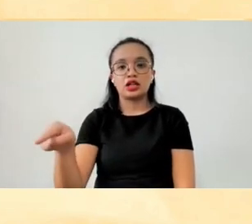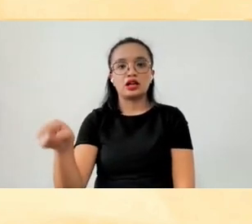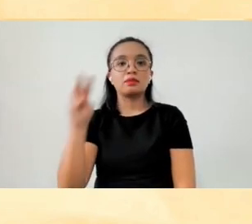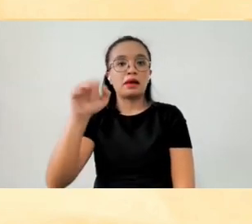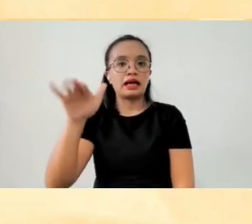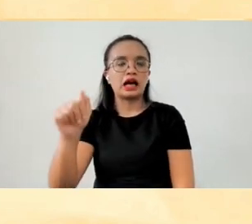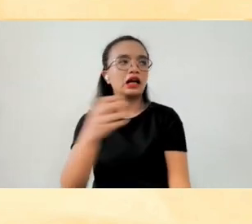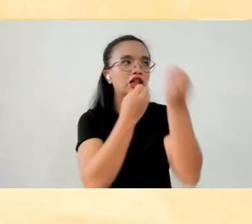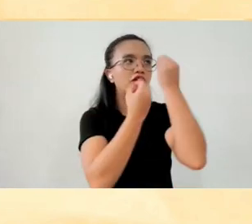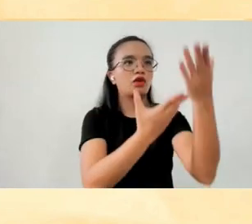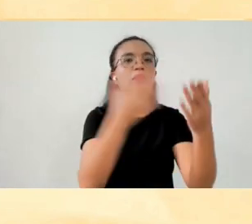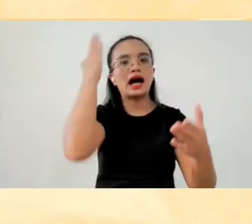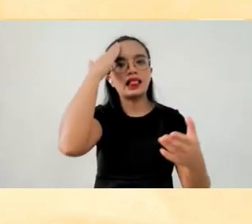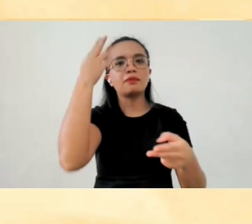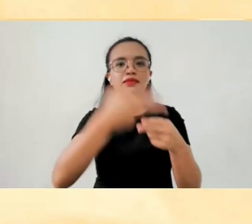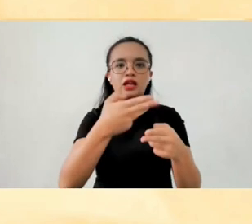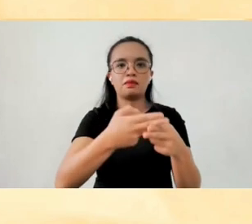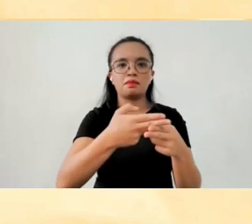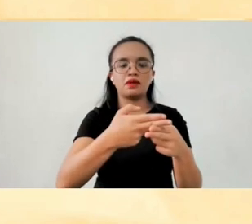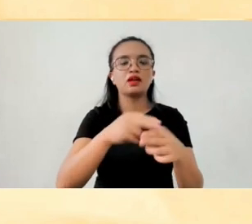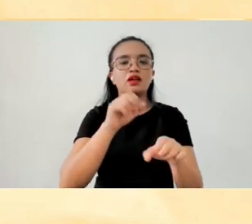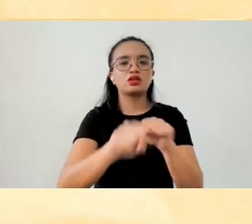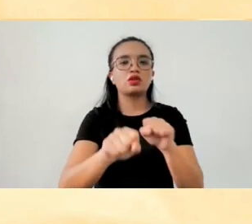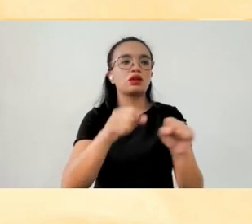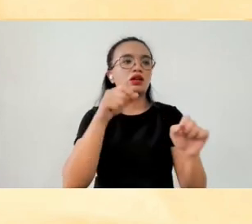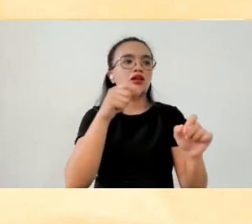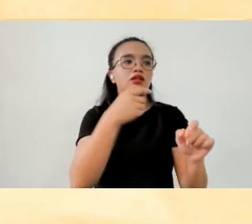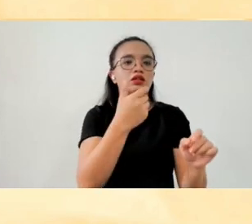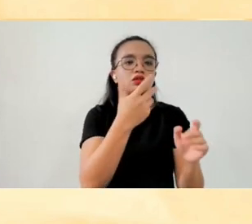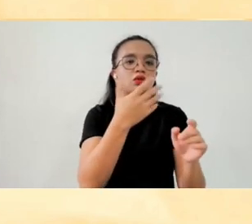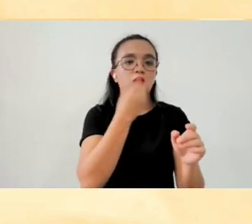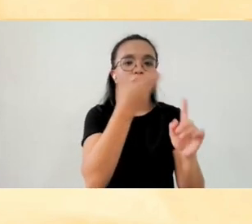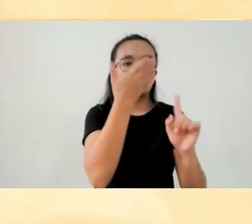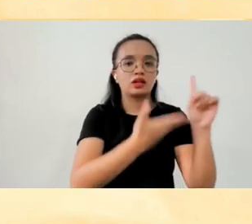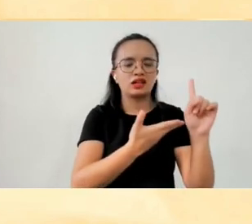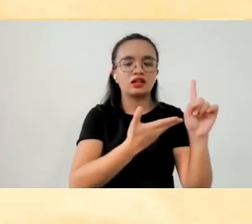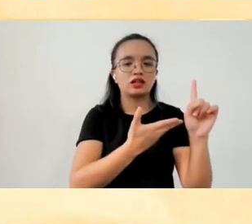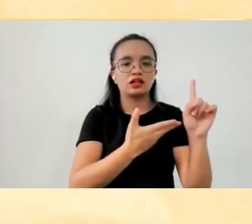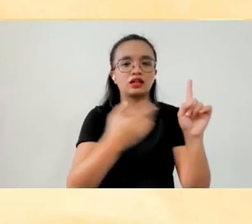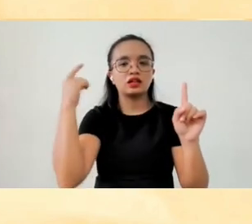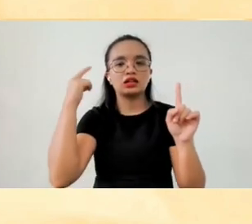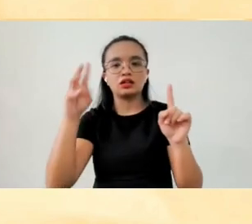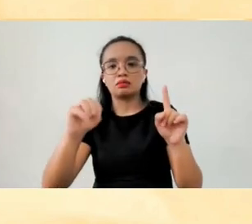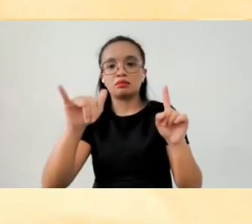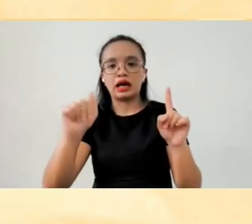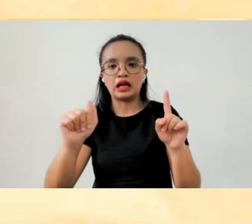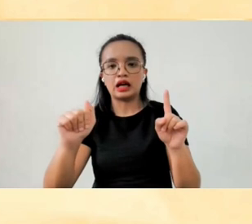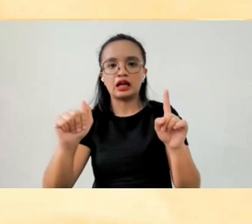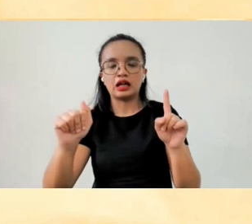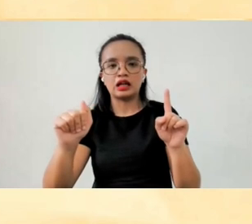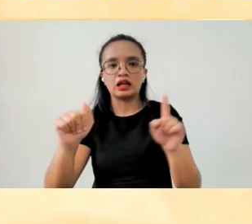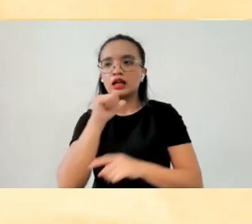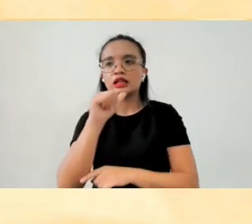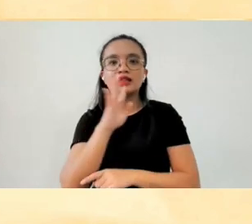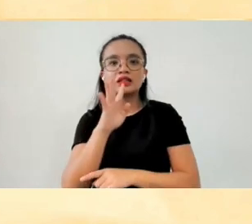rapist was imprisoned and killed. So she thought that her words killed the man. So she did not speak for 6